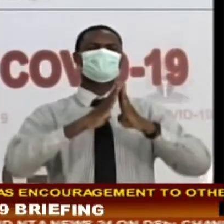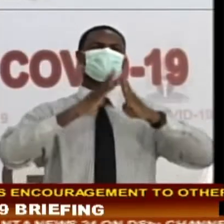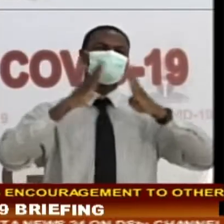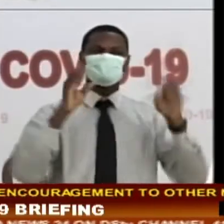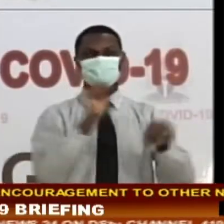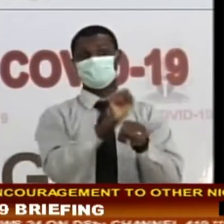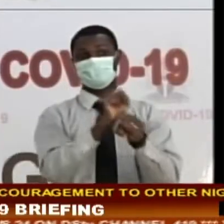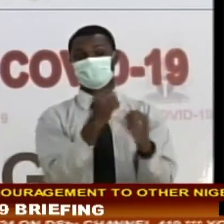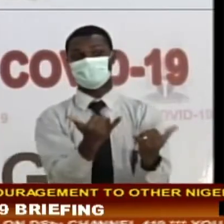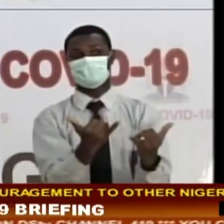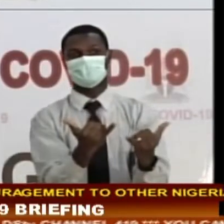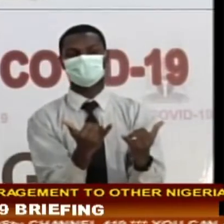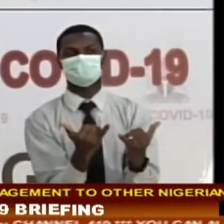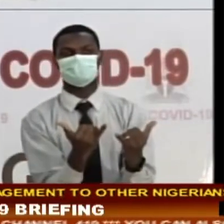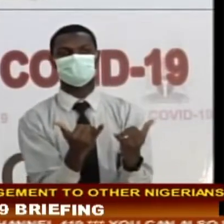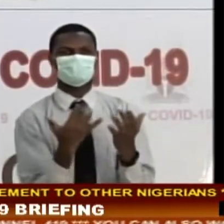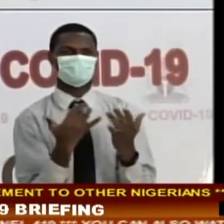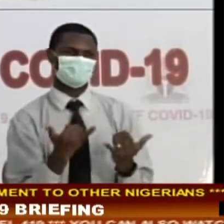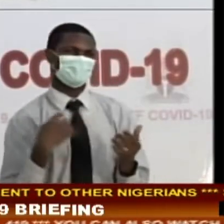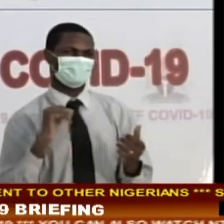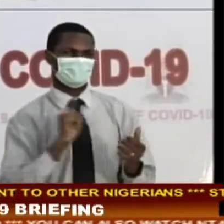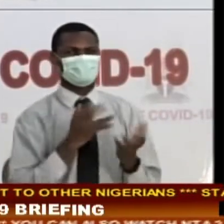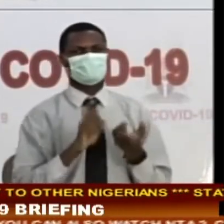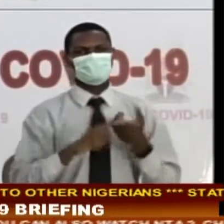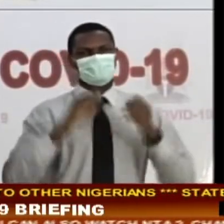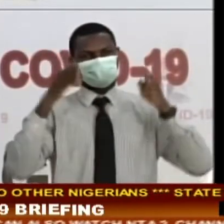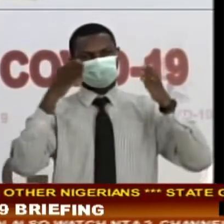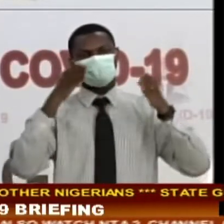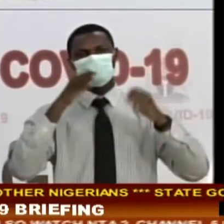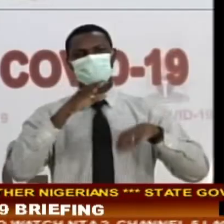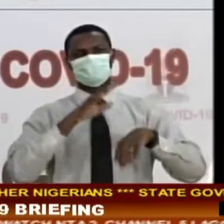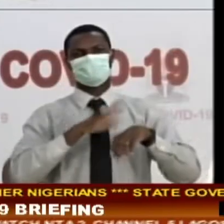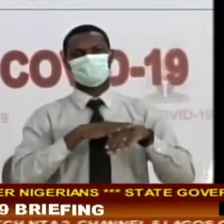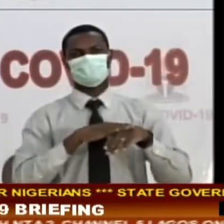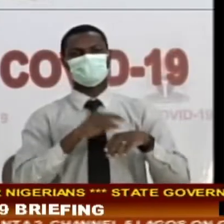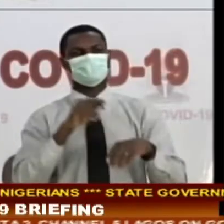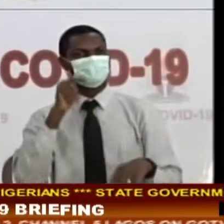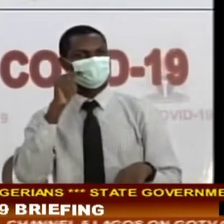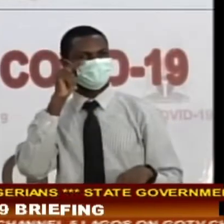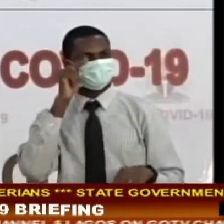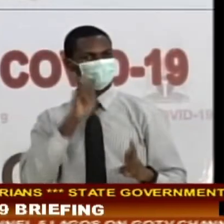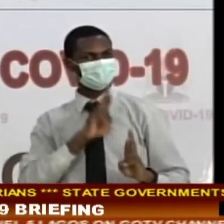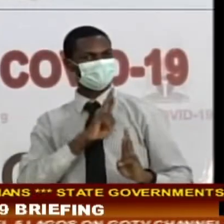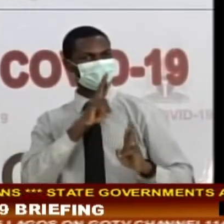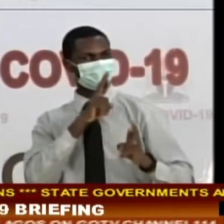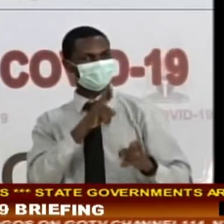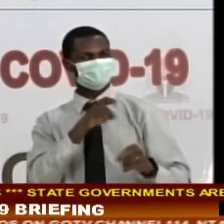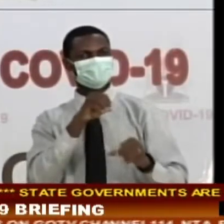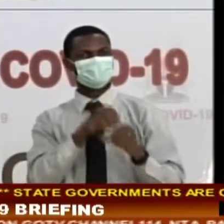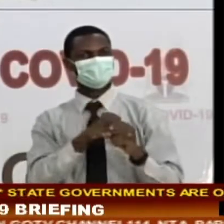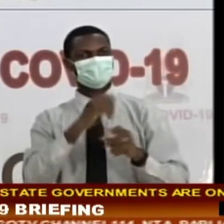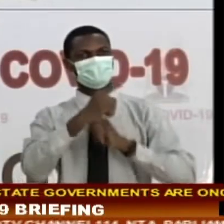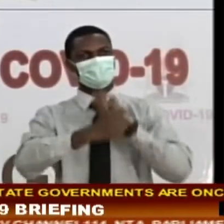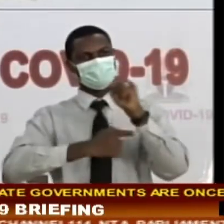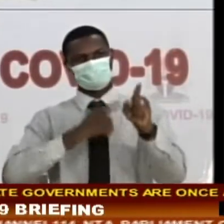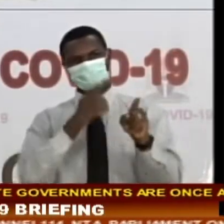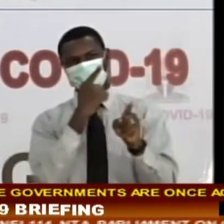having having said that I want to focus a little bit today on Nigeria's response in the global